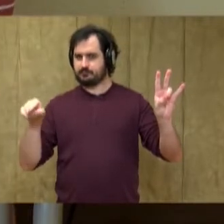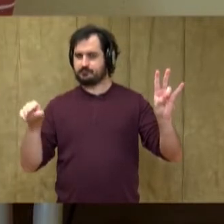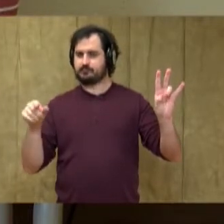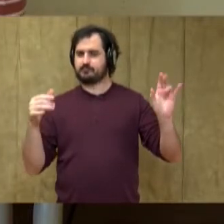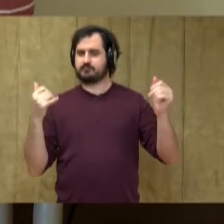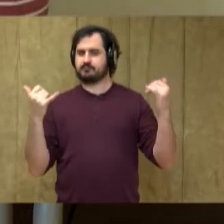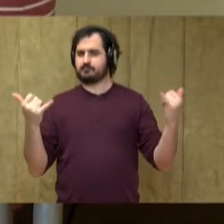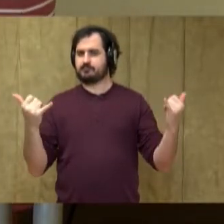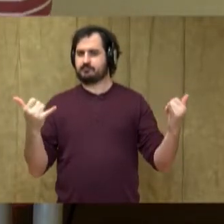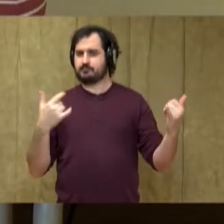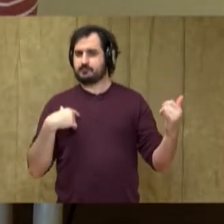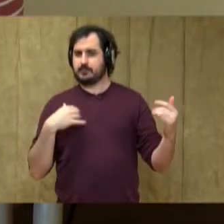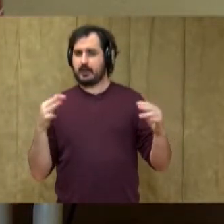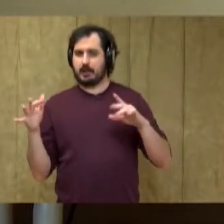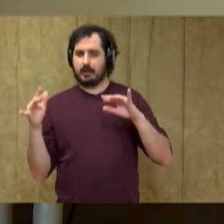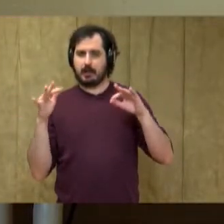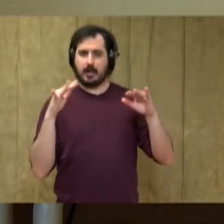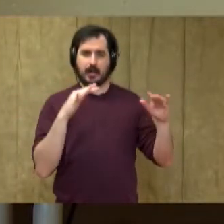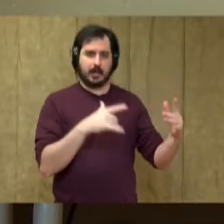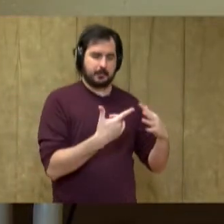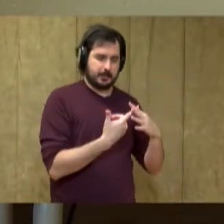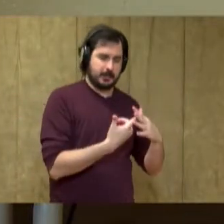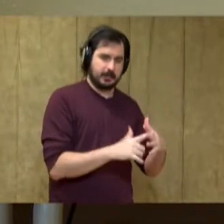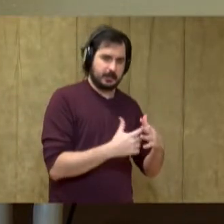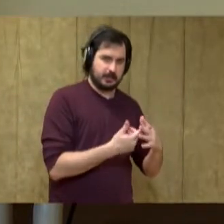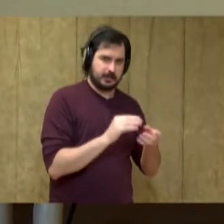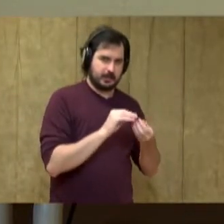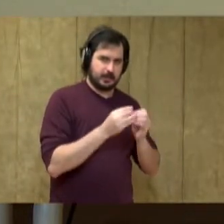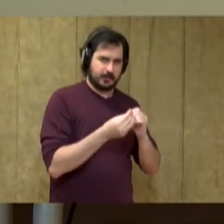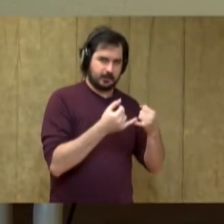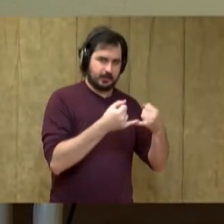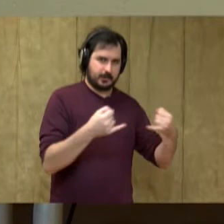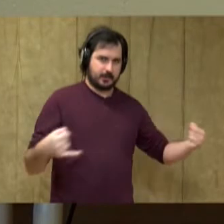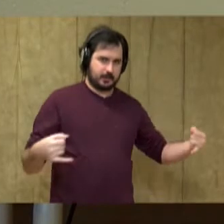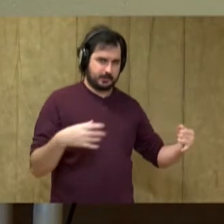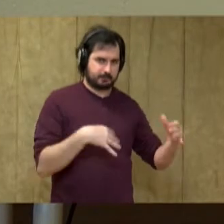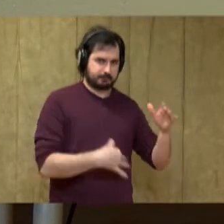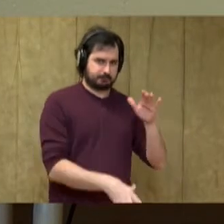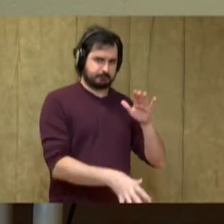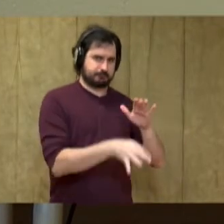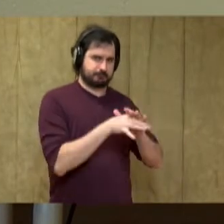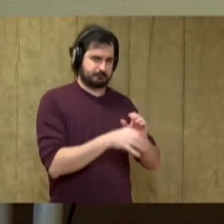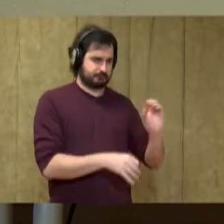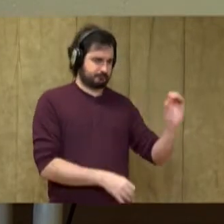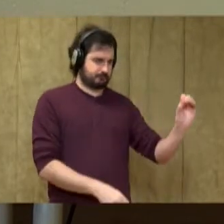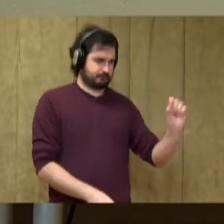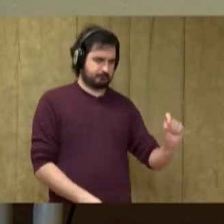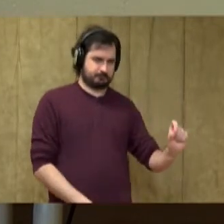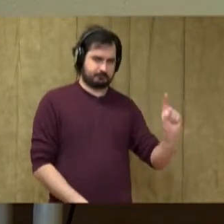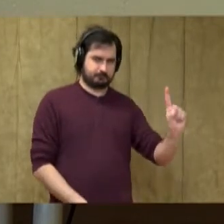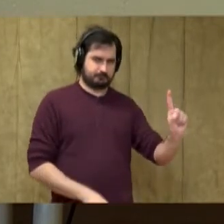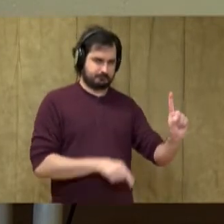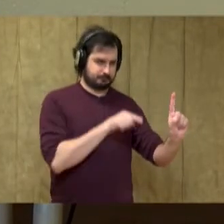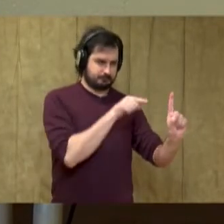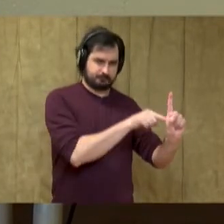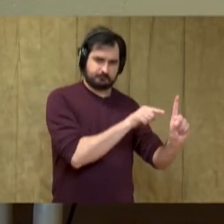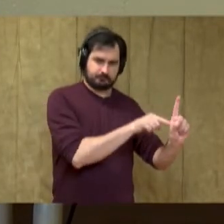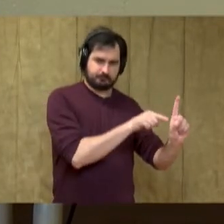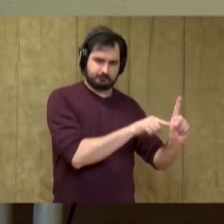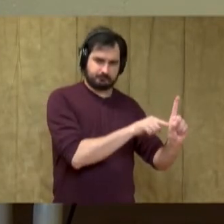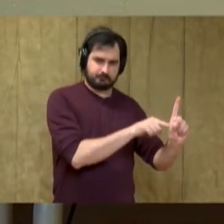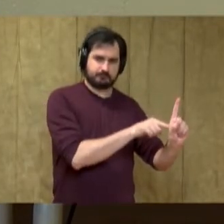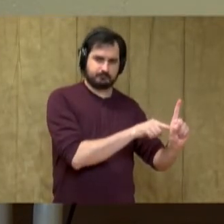to the beginning of my number line down here. And I have 1/10